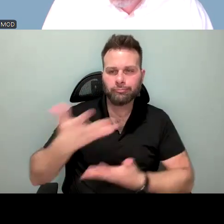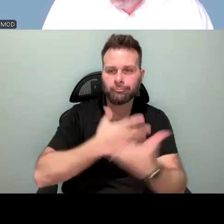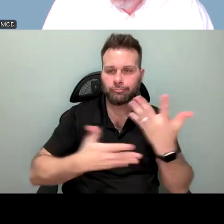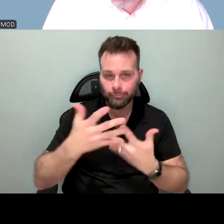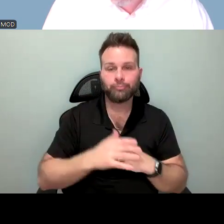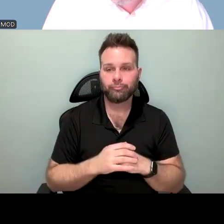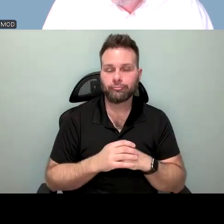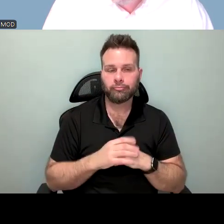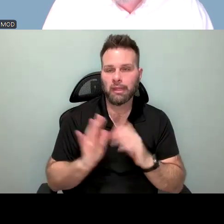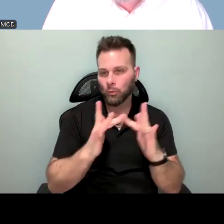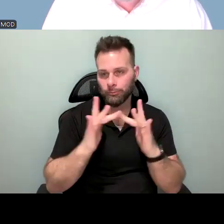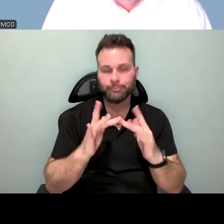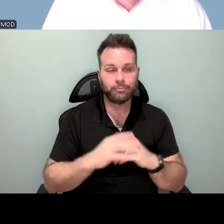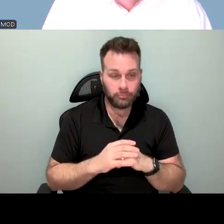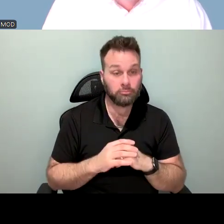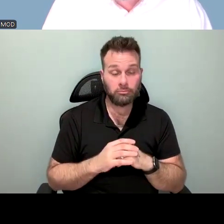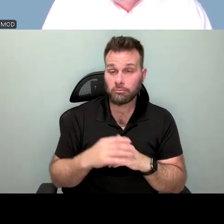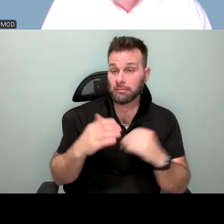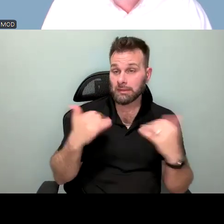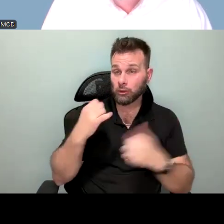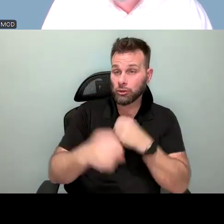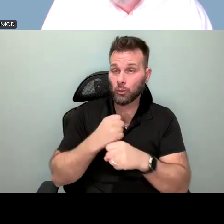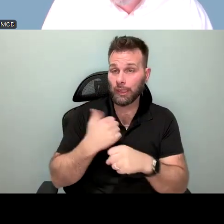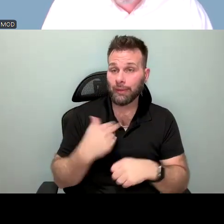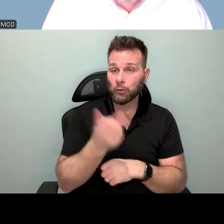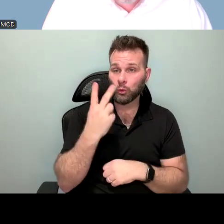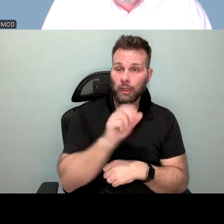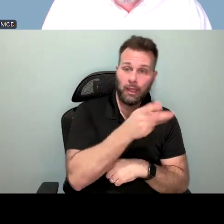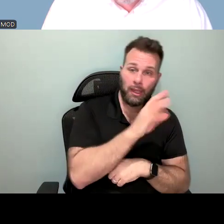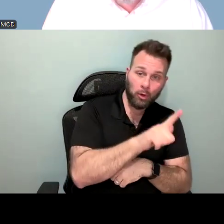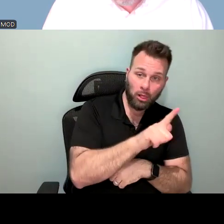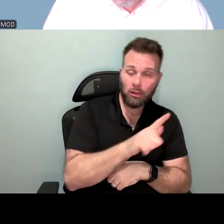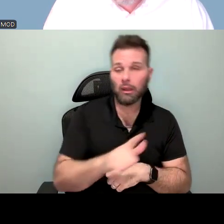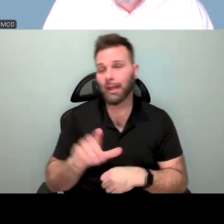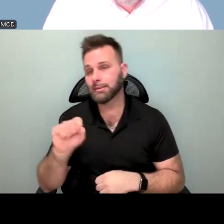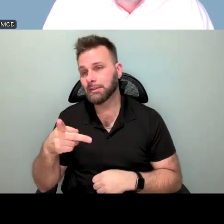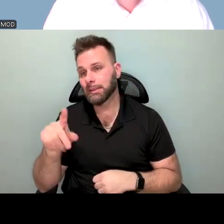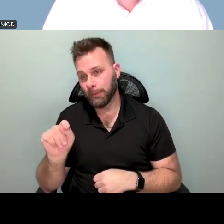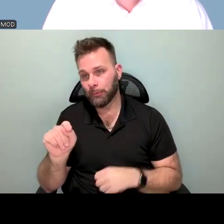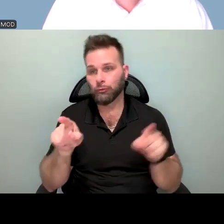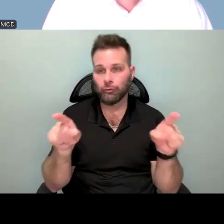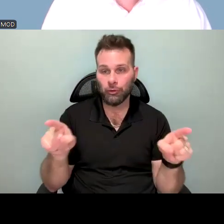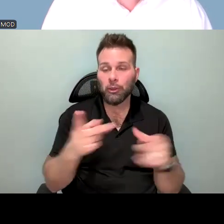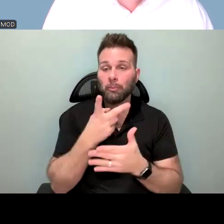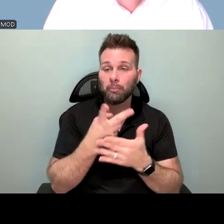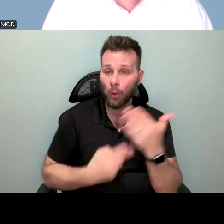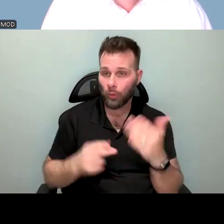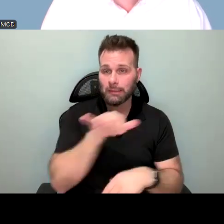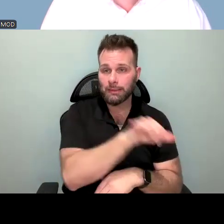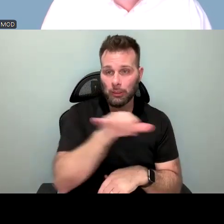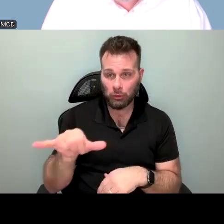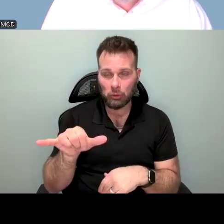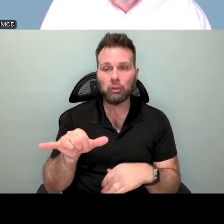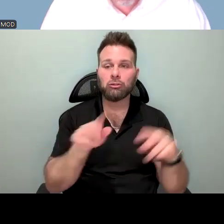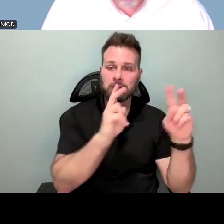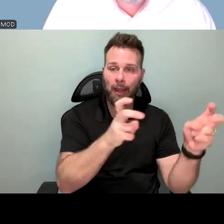year, there are two currently being planned, one in April and I believe one in September. And both will be very similar in nature, as we'll be discussing the